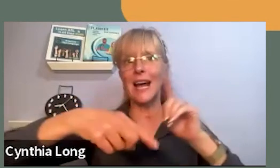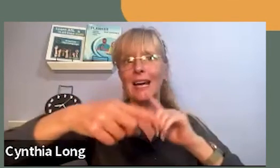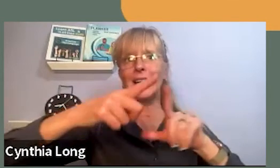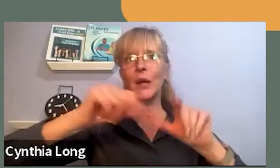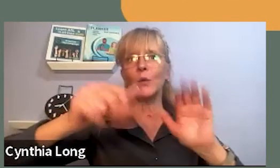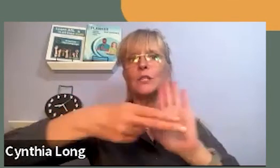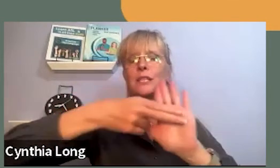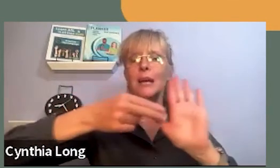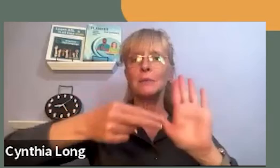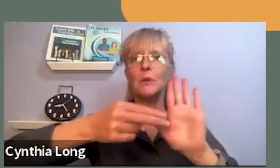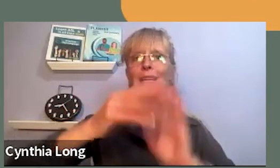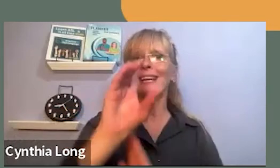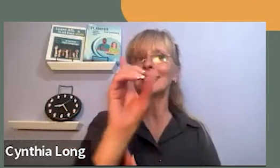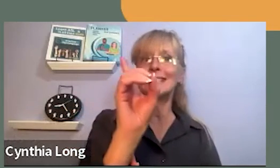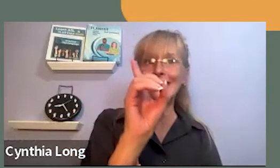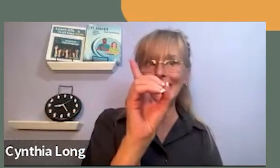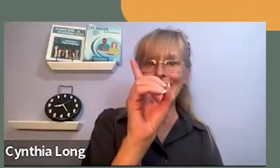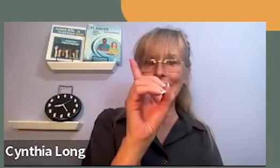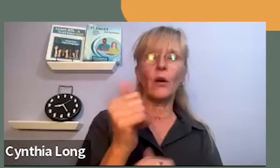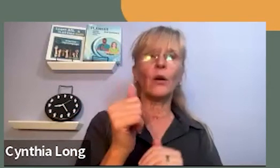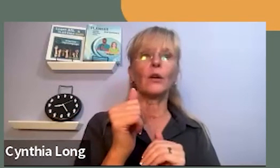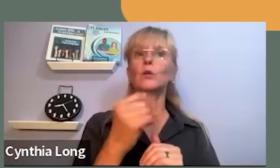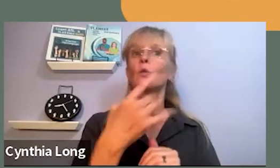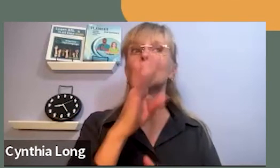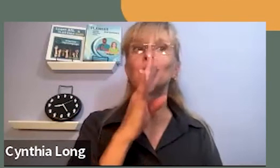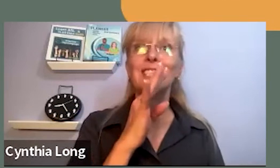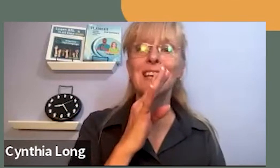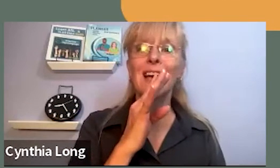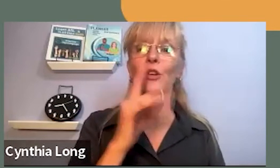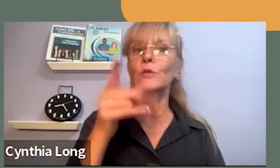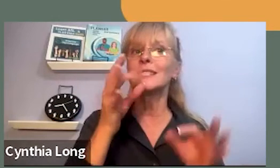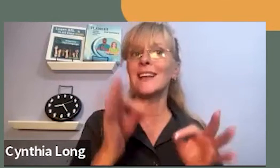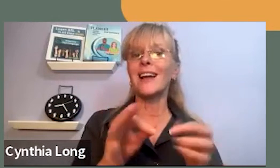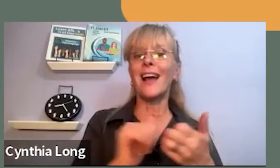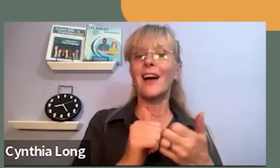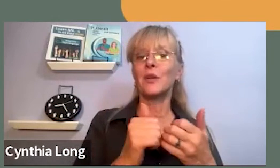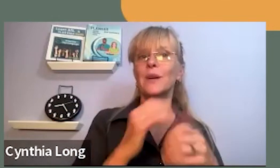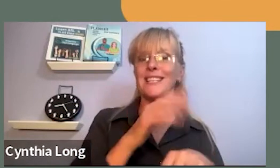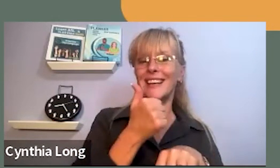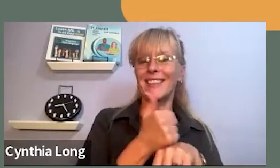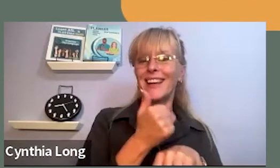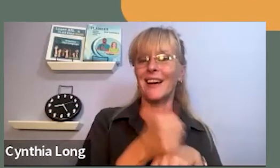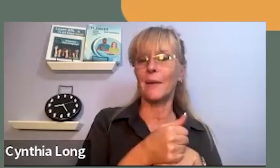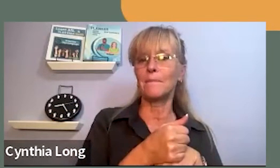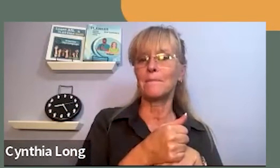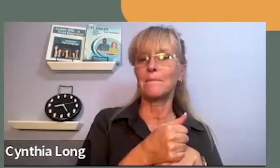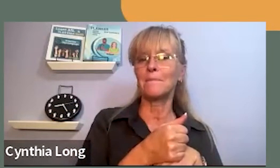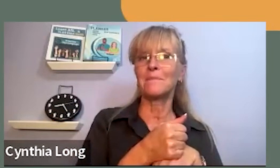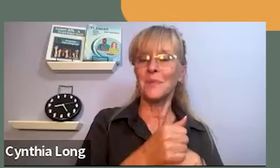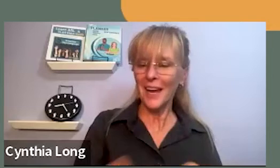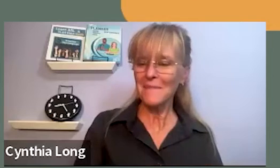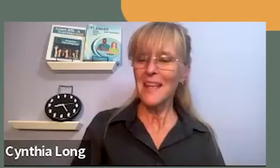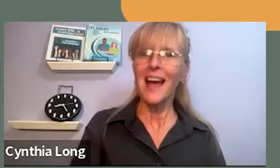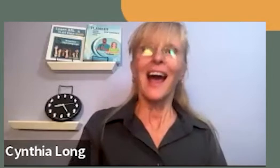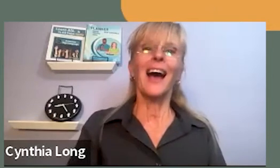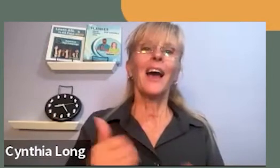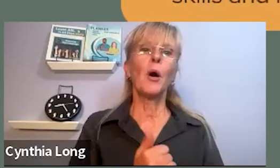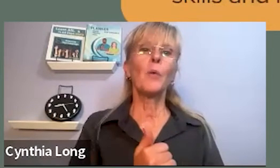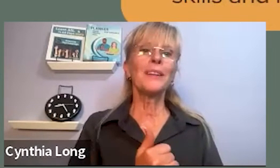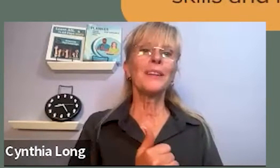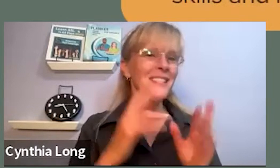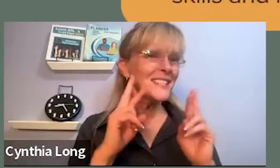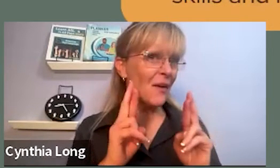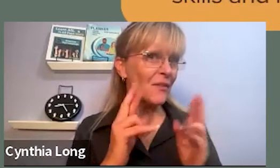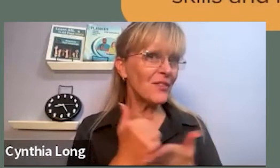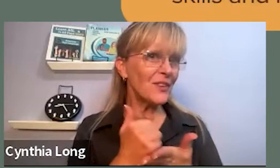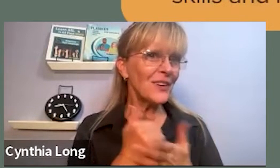the sign language taped on it. That's D, or what you say. You decide how you want to set that up. Okay, I'm